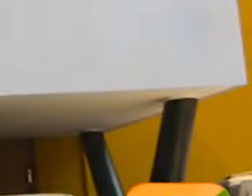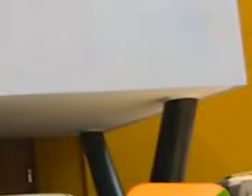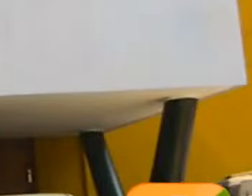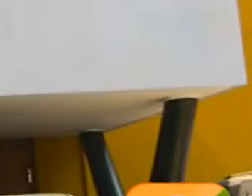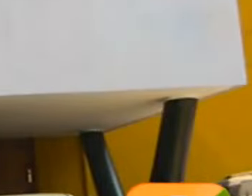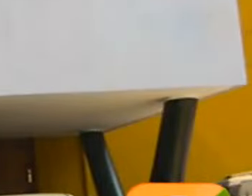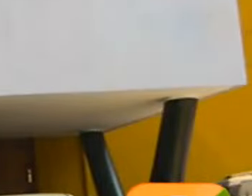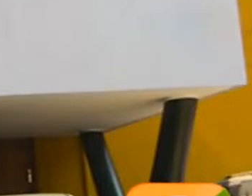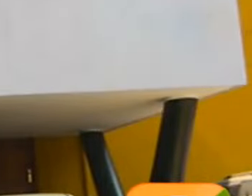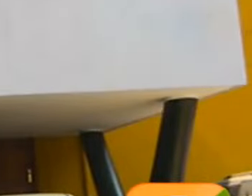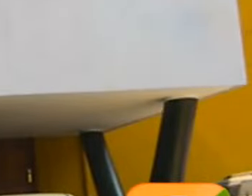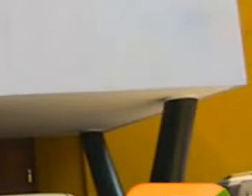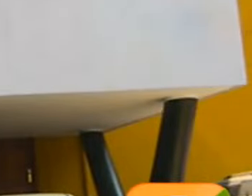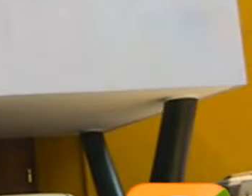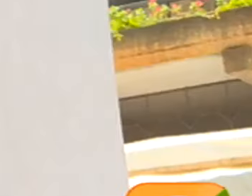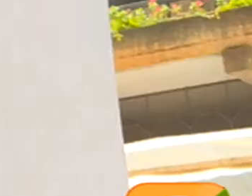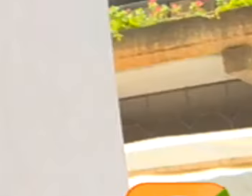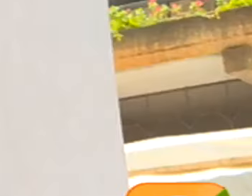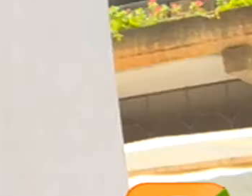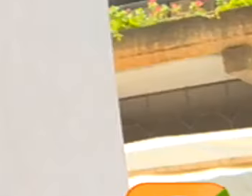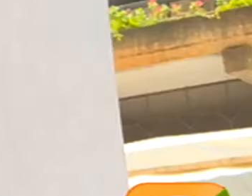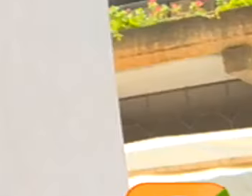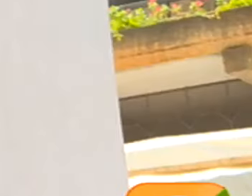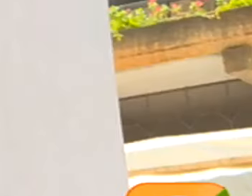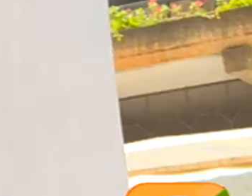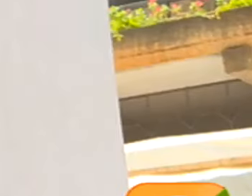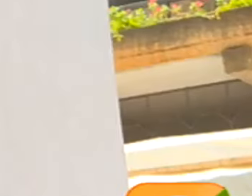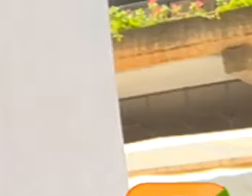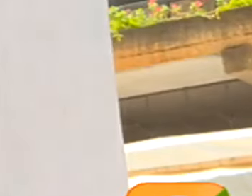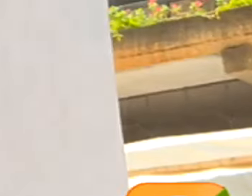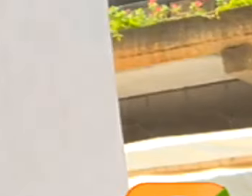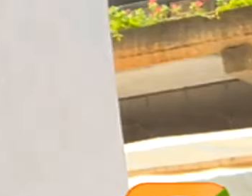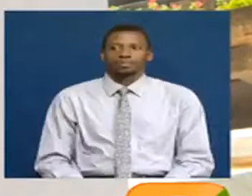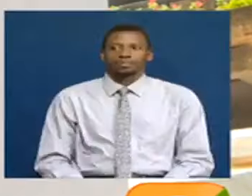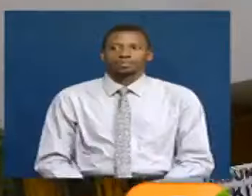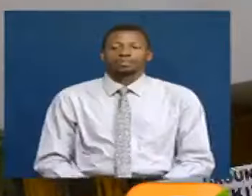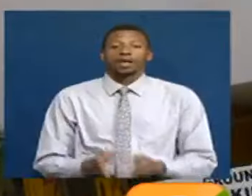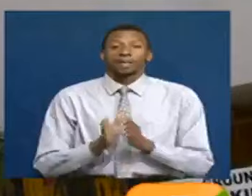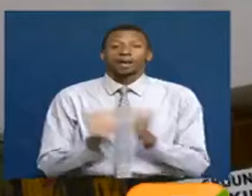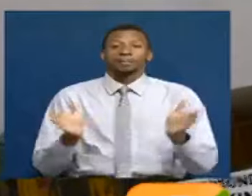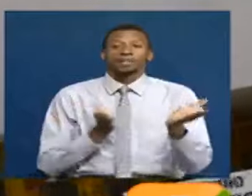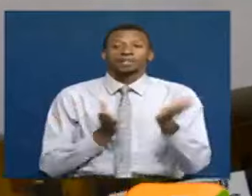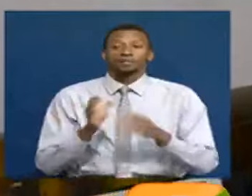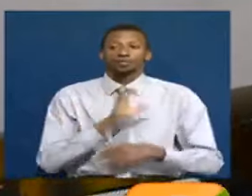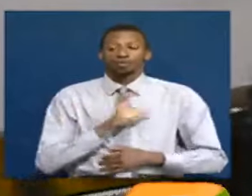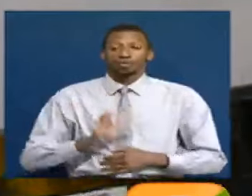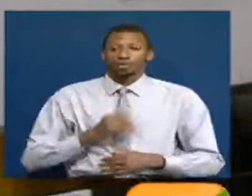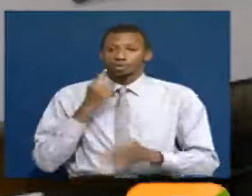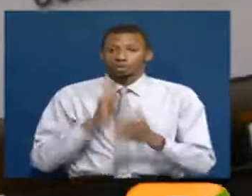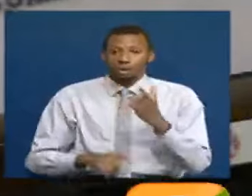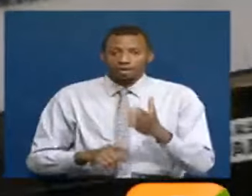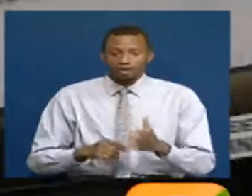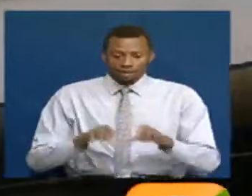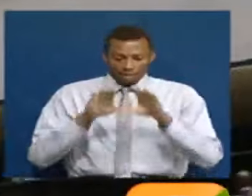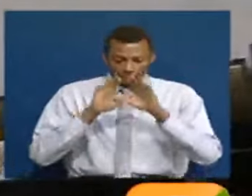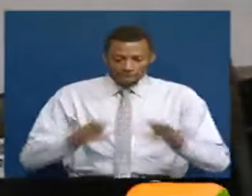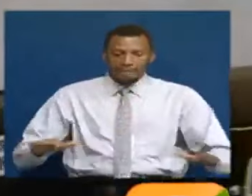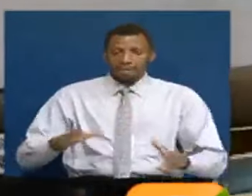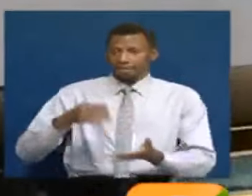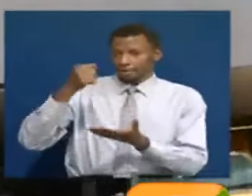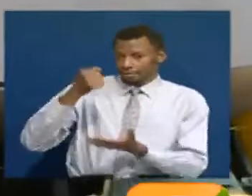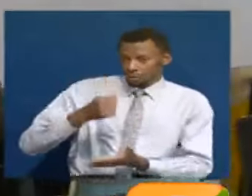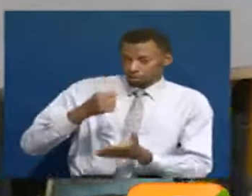The Public Service Commission, in an advisory to SHA dated 18th November this year, indicates that permanent and pensionable and